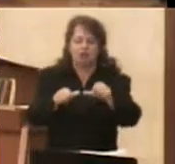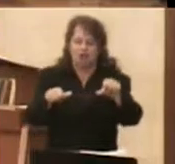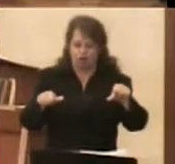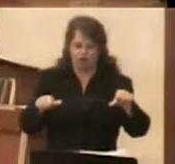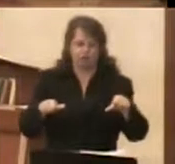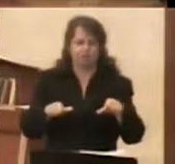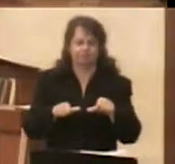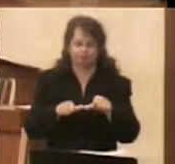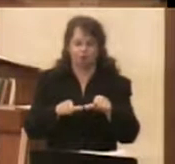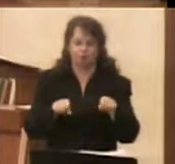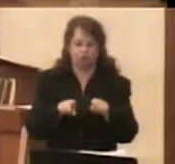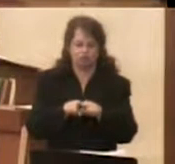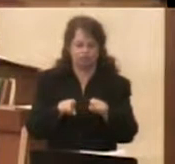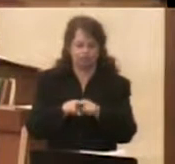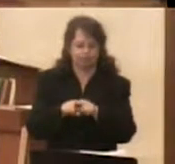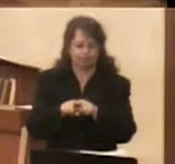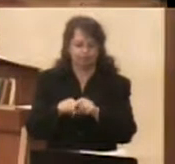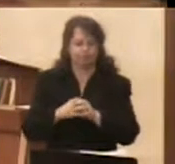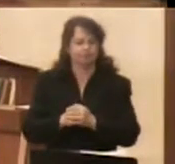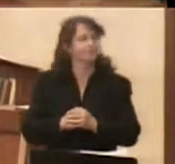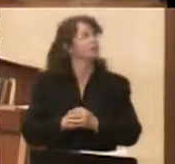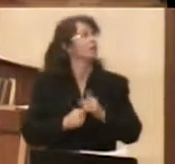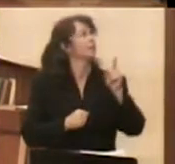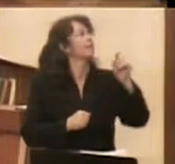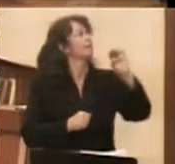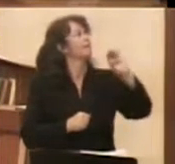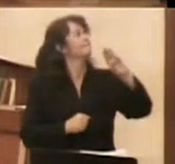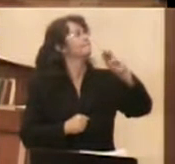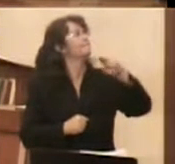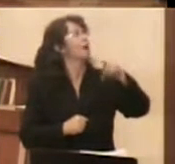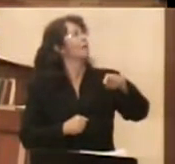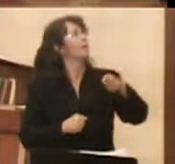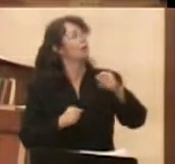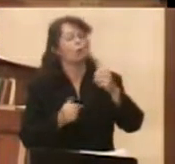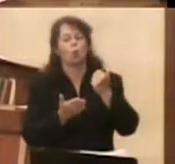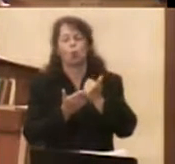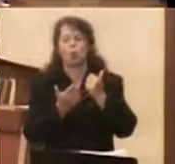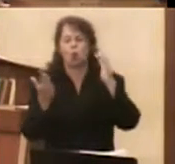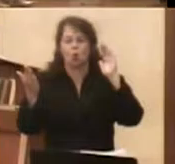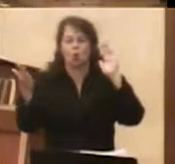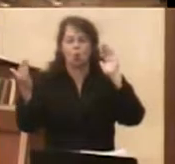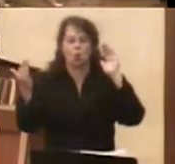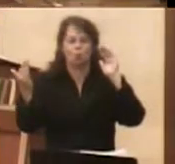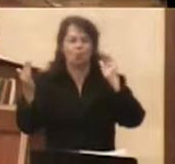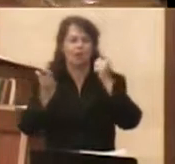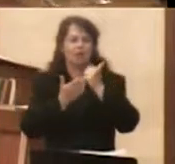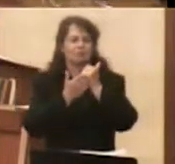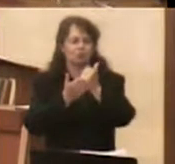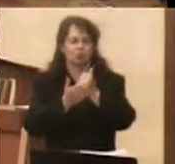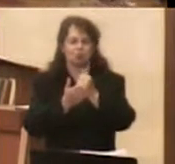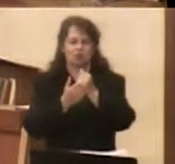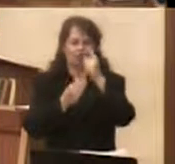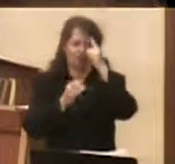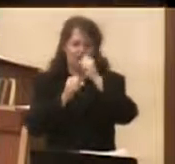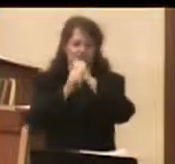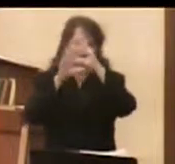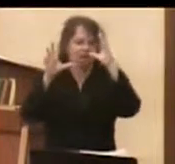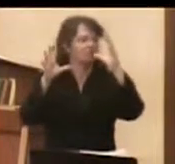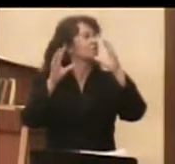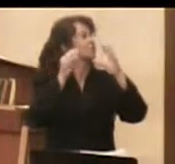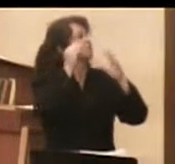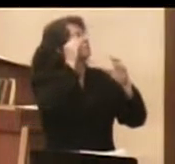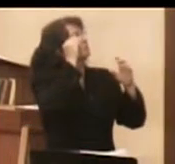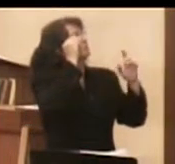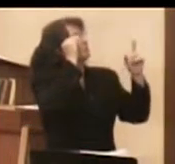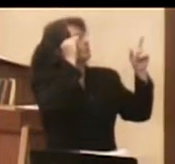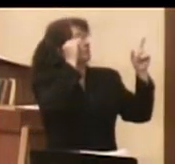location, for instance. Here's a map that I hope helps you visualize where it is that the book of Revelation originates. John